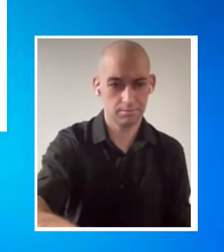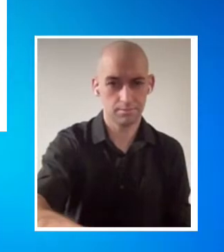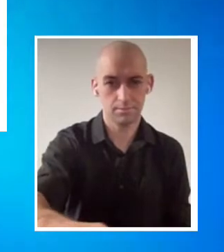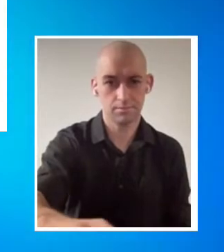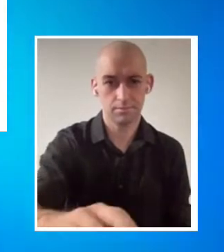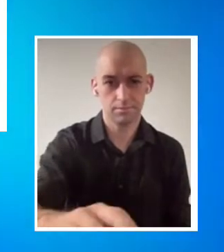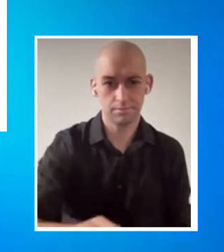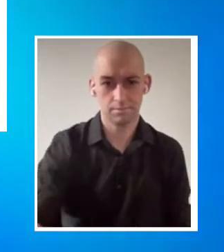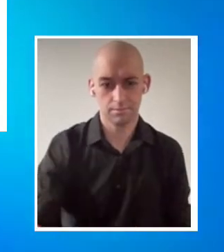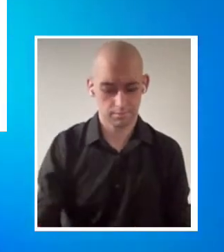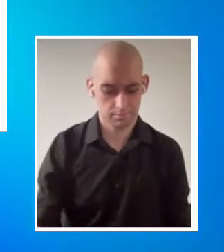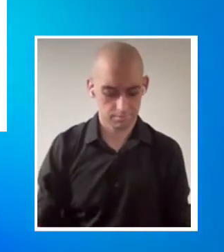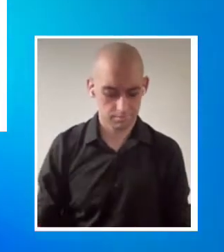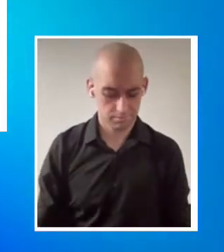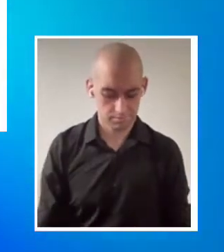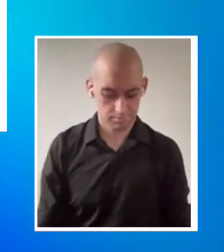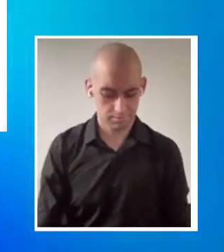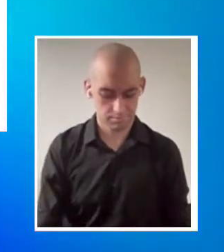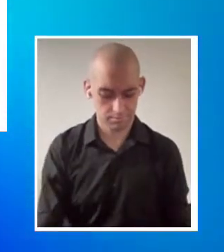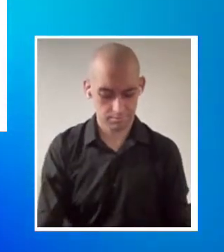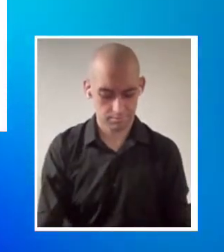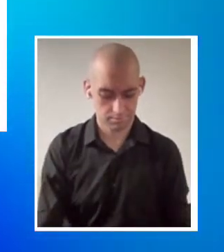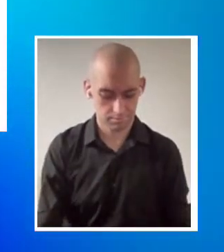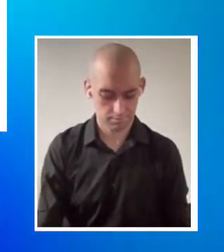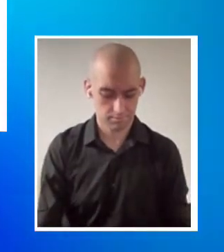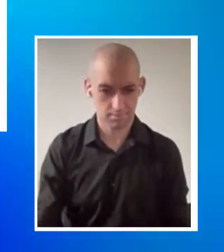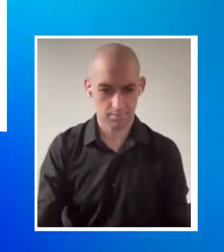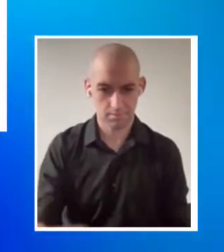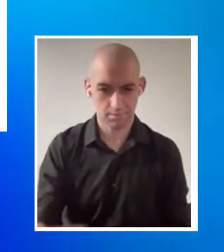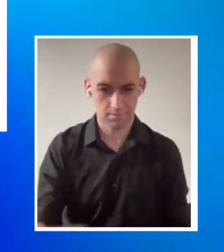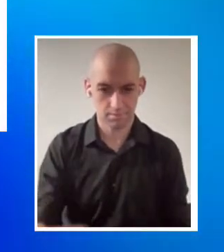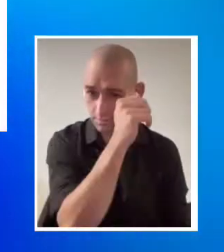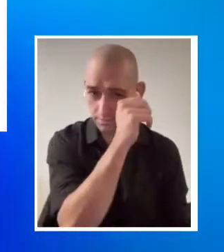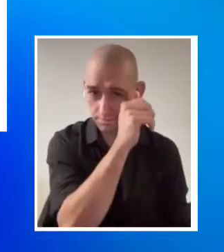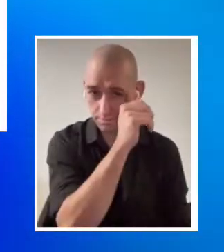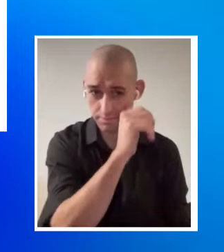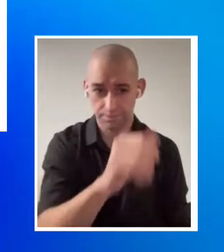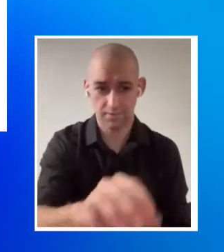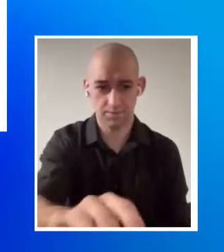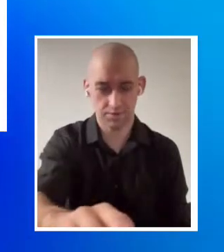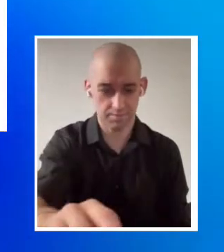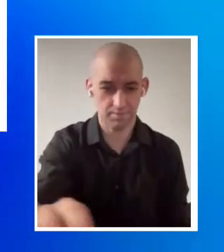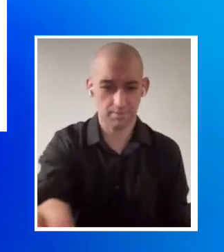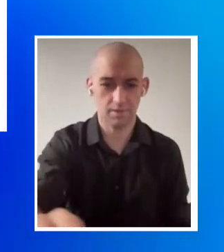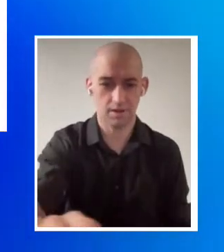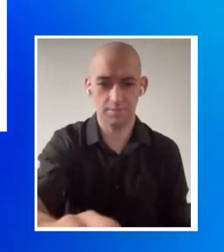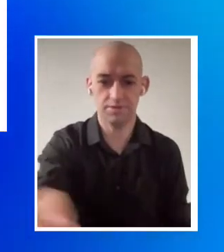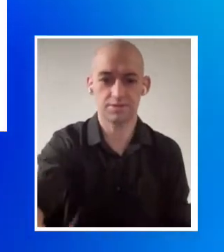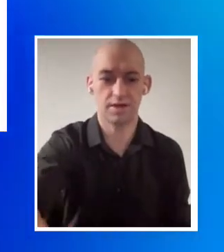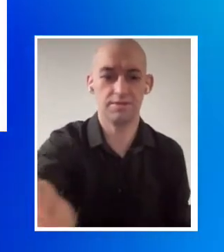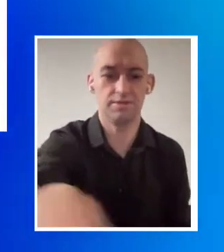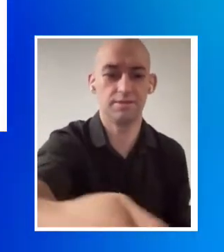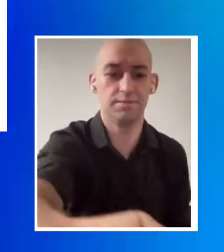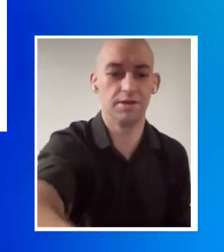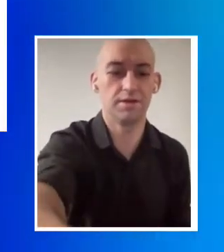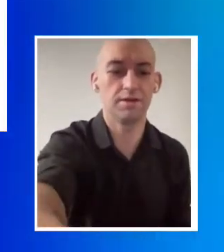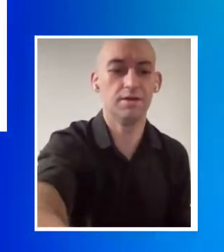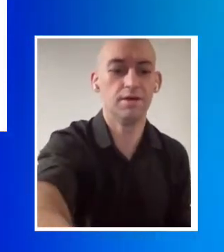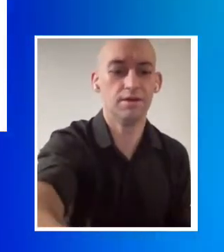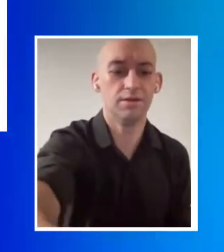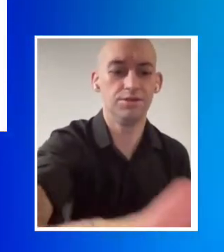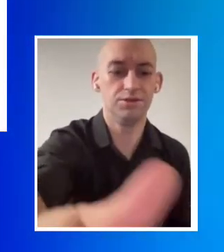Yes, and I also, Craig had shared that for those that have, and we'll circle